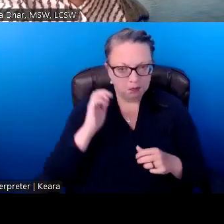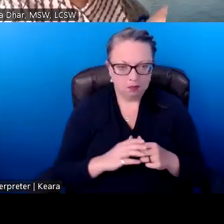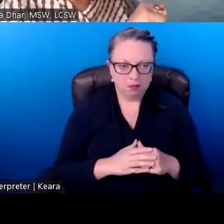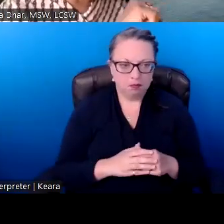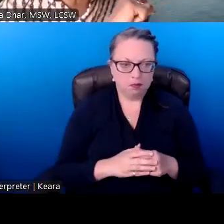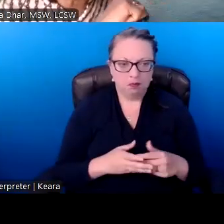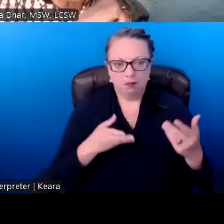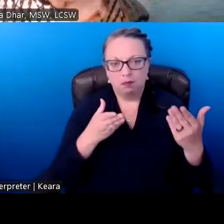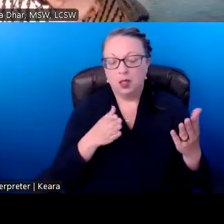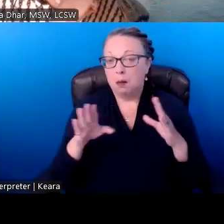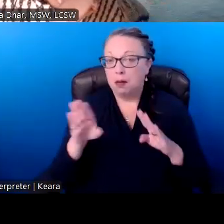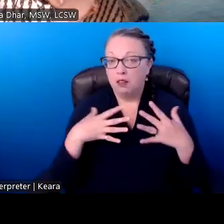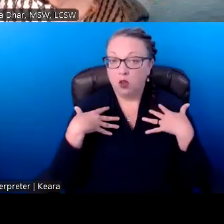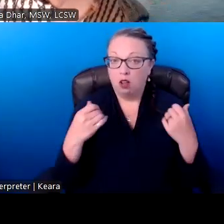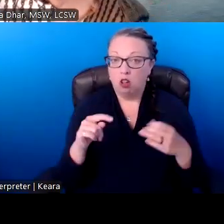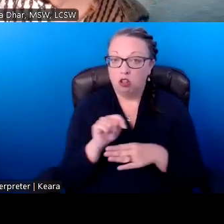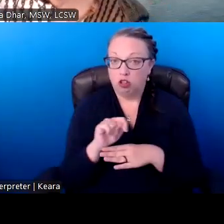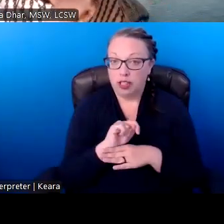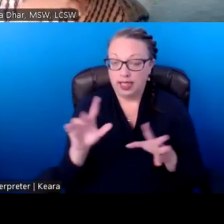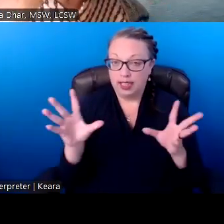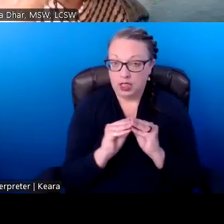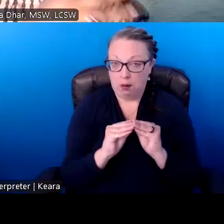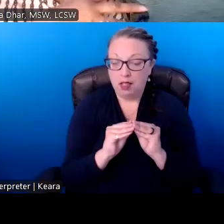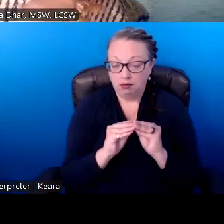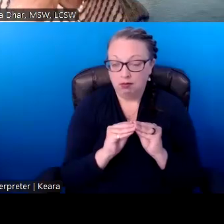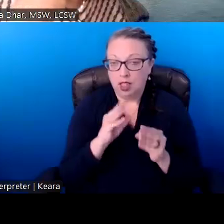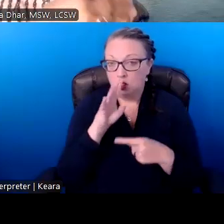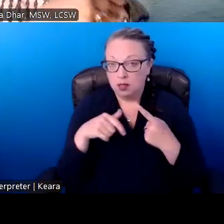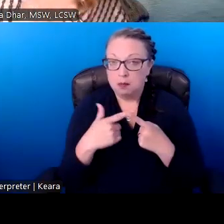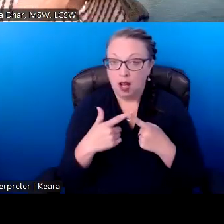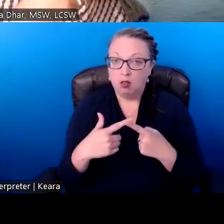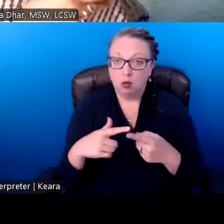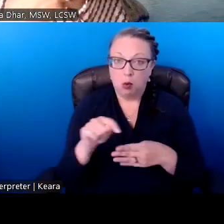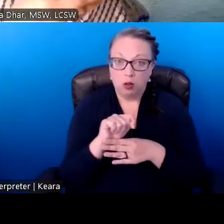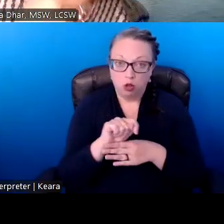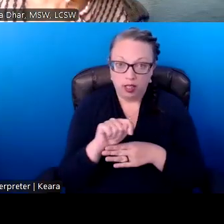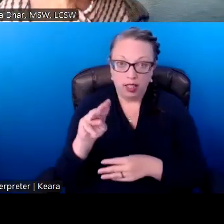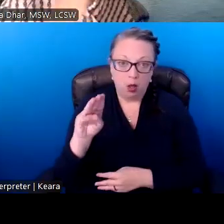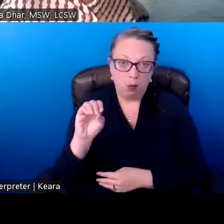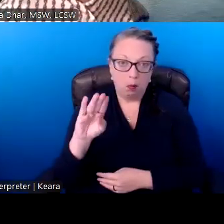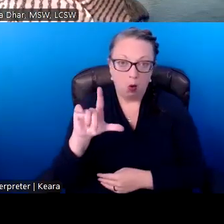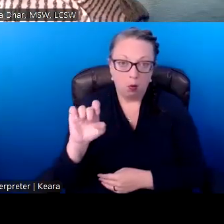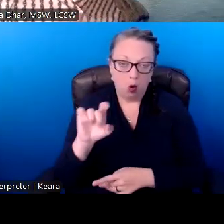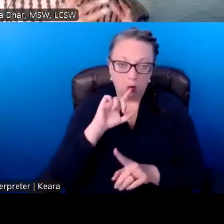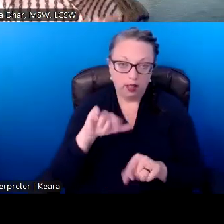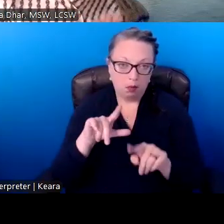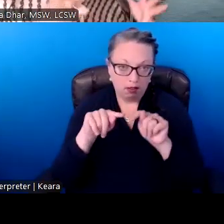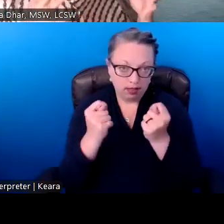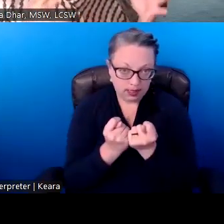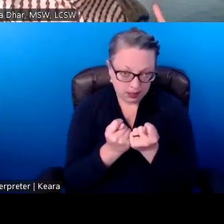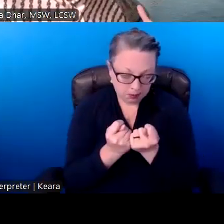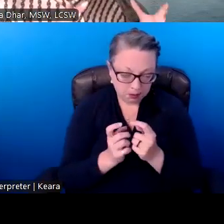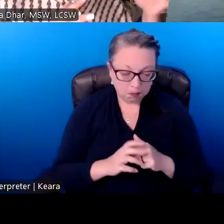This is the Behavioral Health Training Summit I talked about, where we are training the mobile response teams. And there